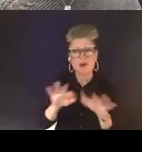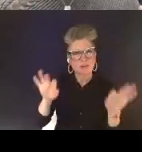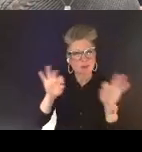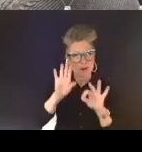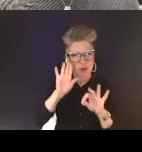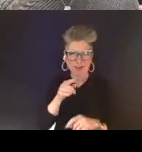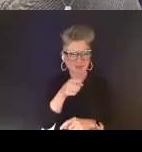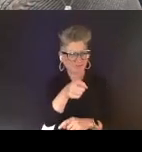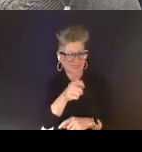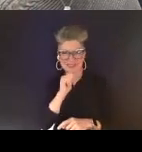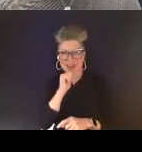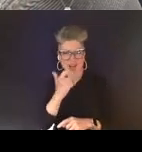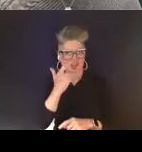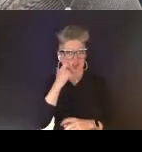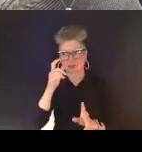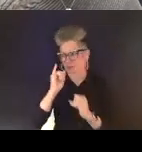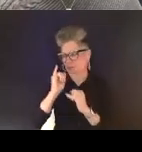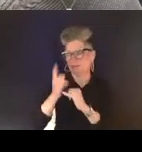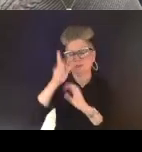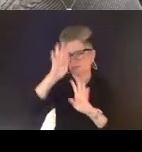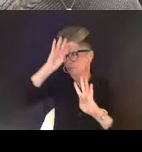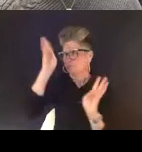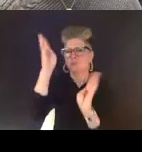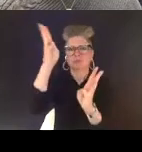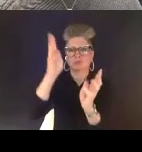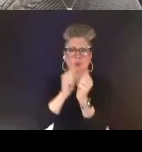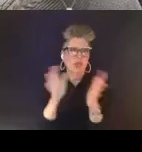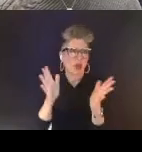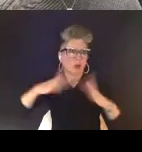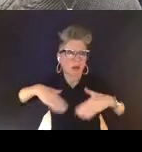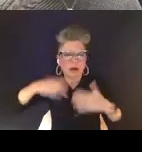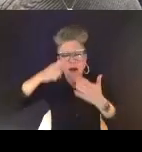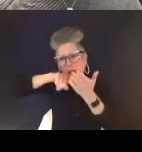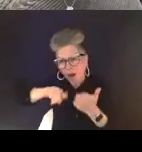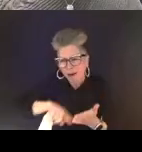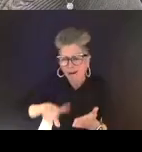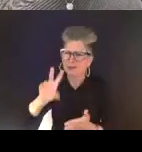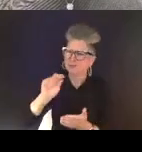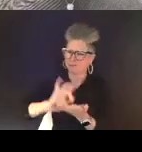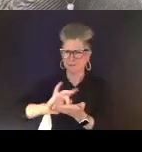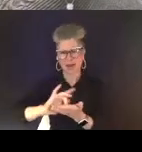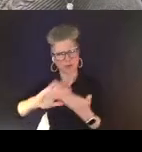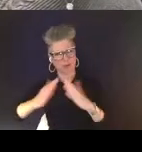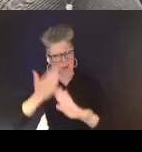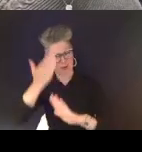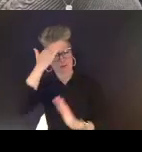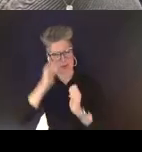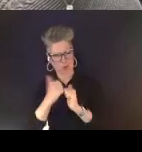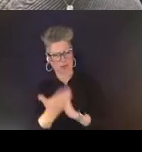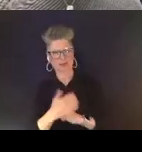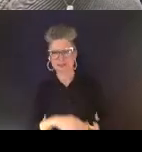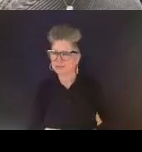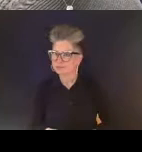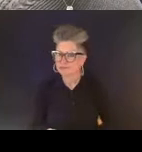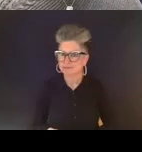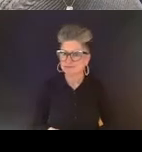just, off the cuff and something that hasn't been seen by the medical community before. If you do